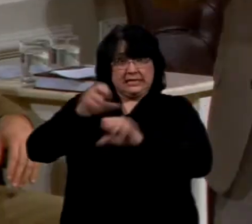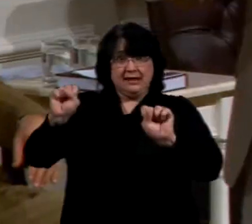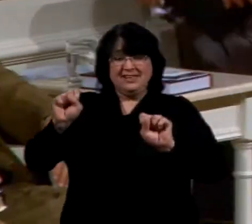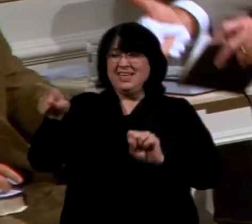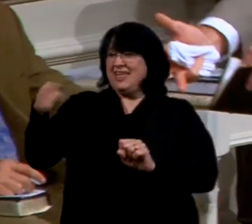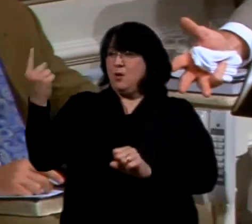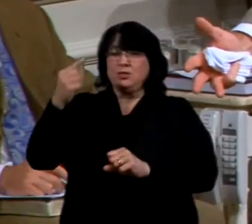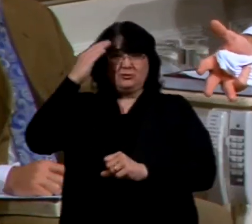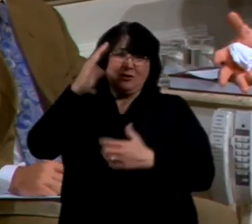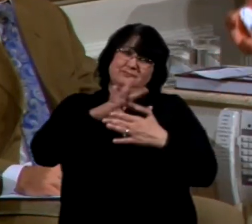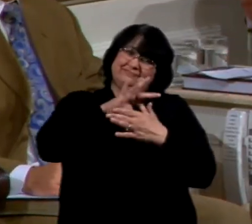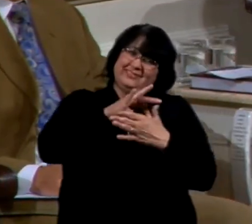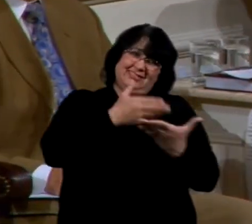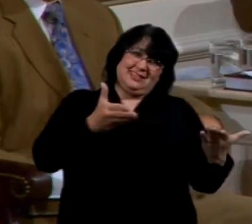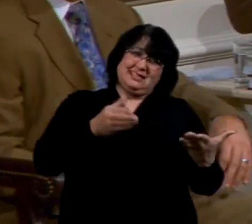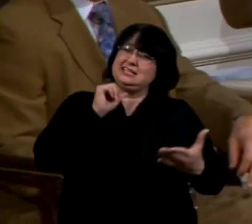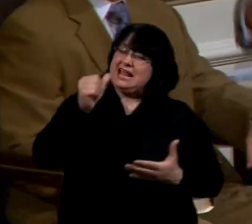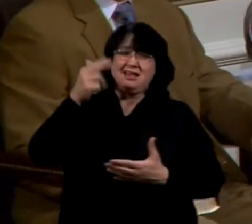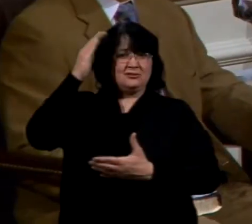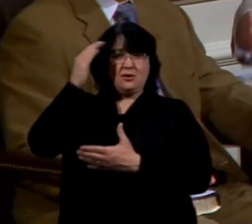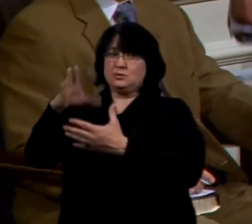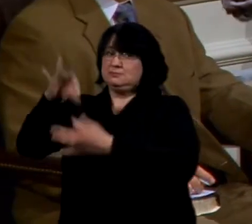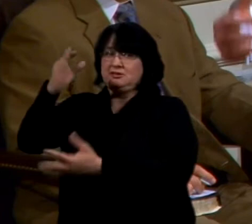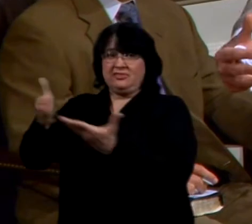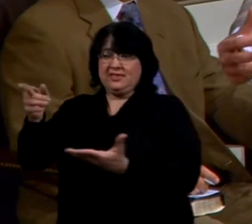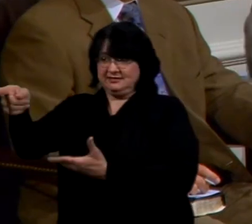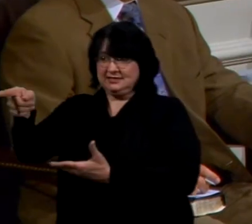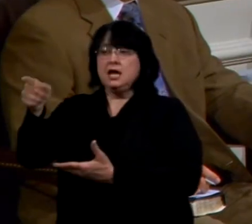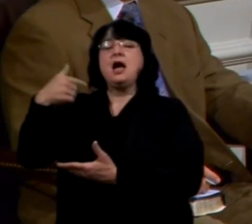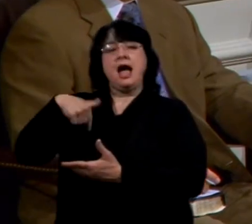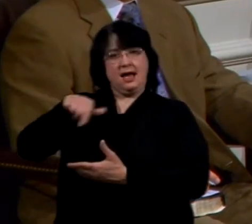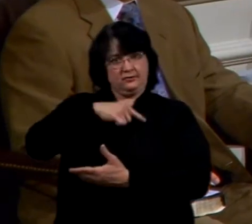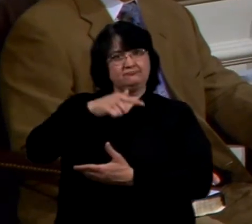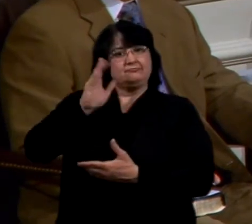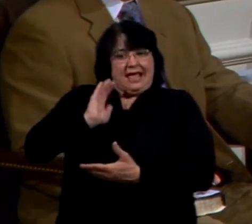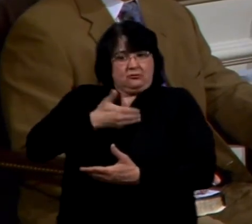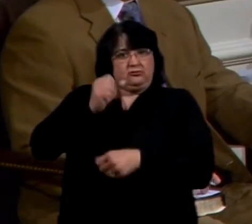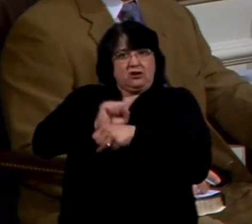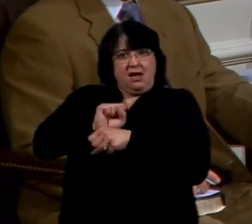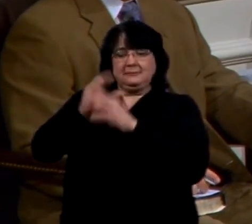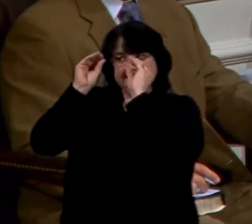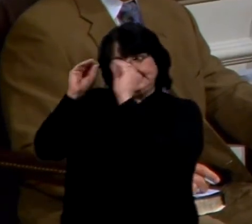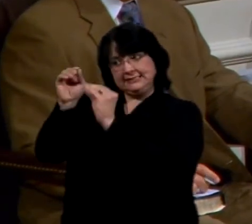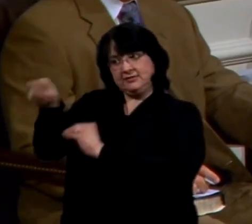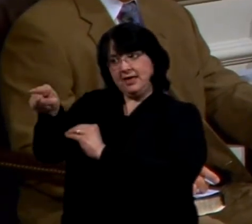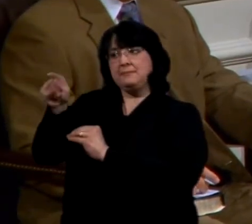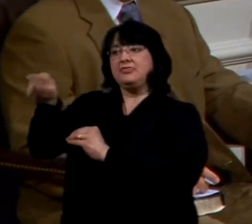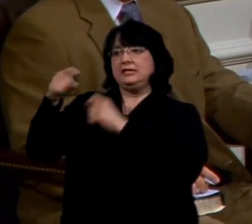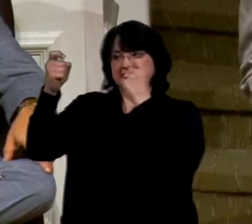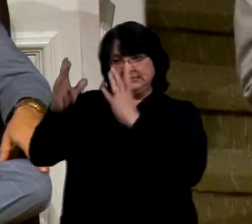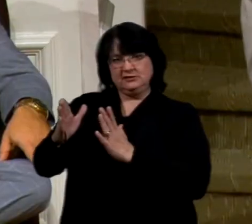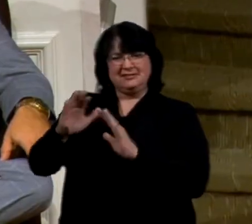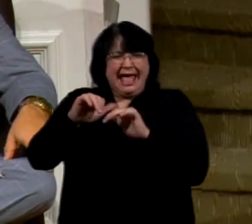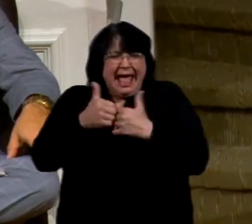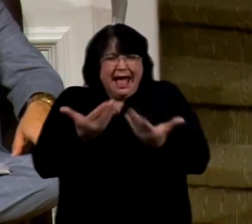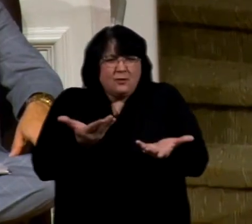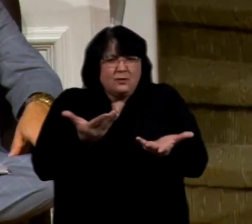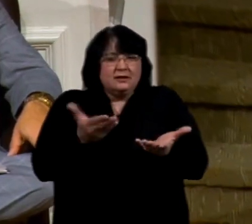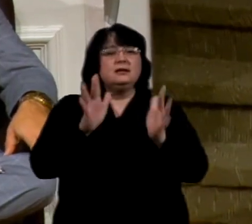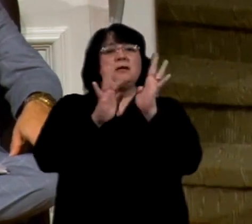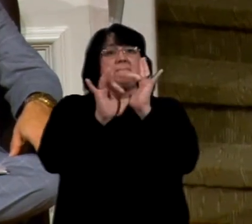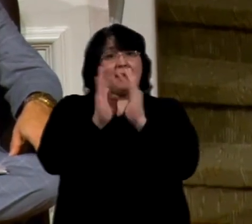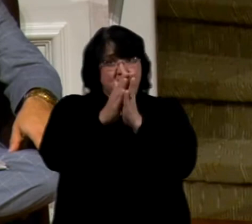They can't know the spiritual things. It's our job to teach them. You're going to teach them that they're a sinner. How are you going to do that? Your Bible's